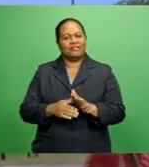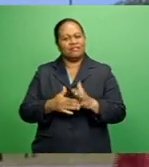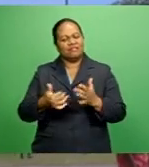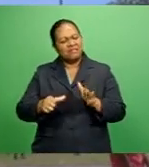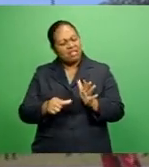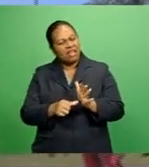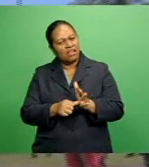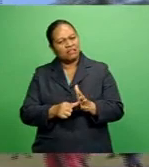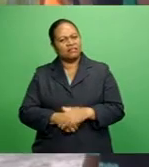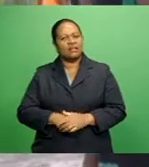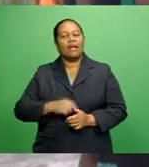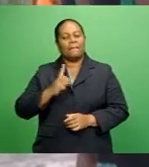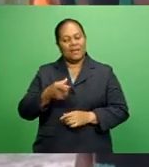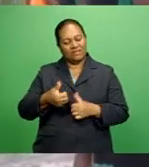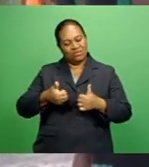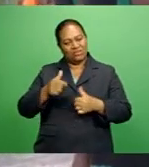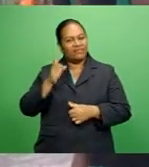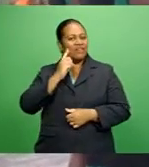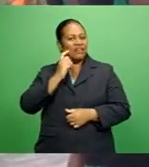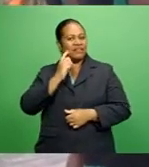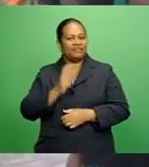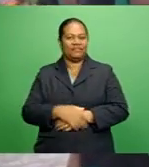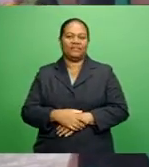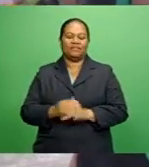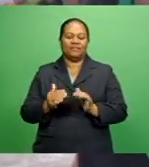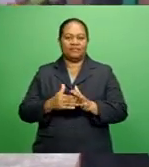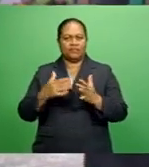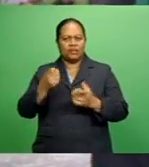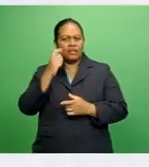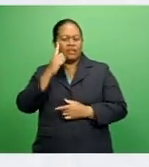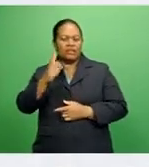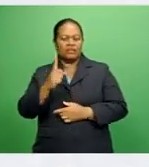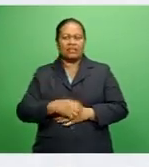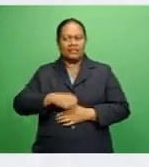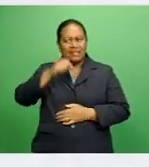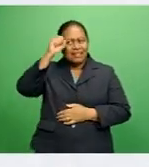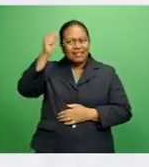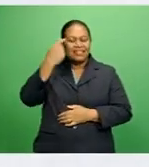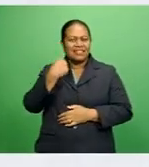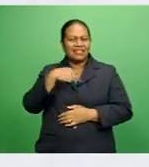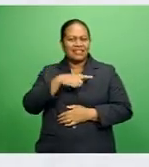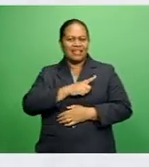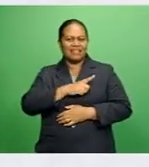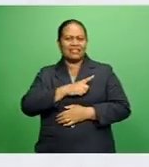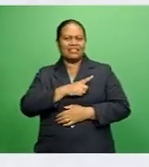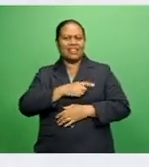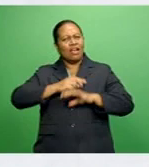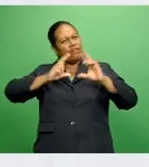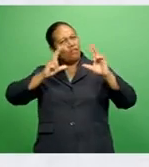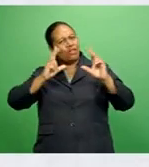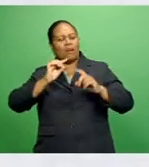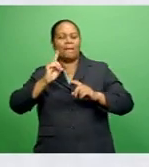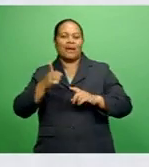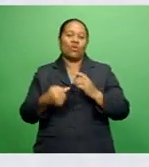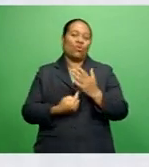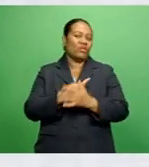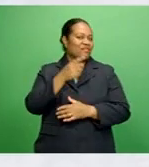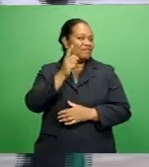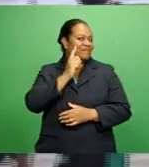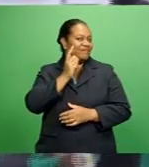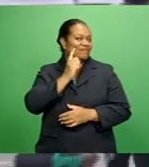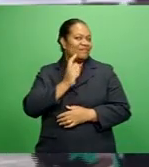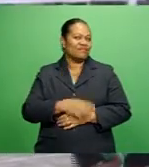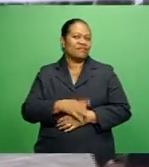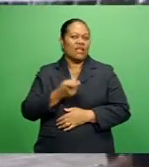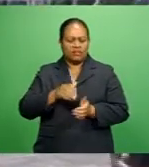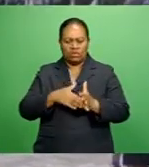but it's fun. Elders have seen us playing volleyball, but for fun. So I think they wanted to bring